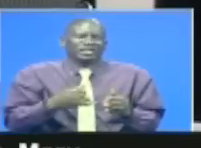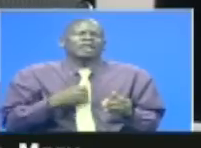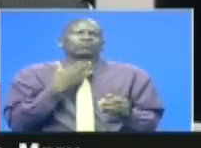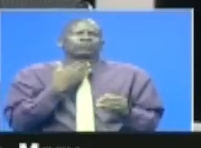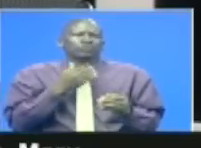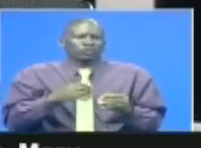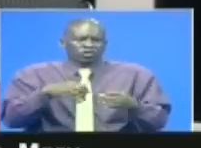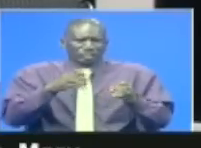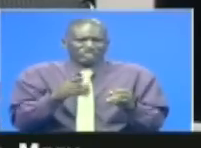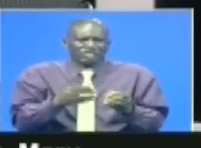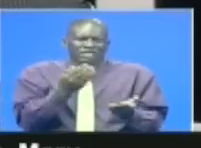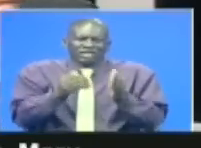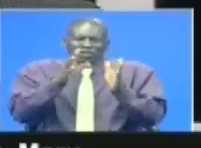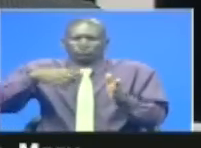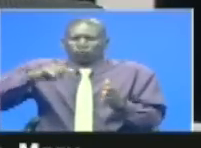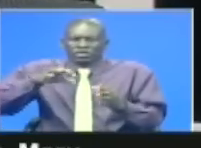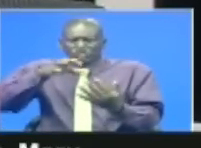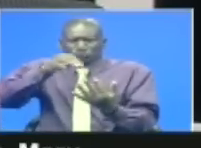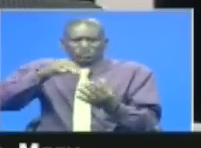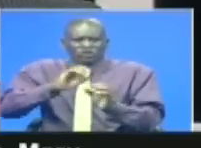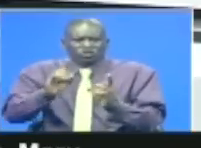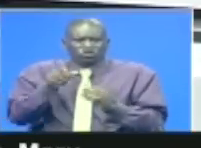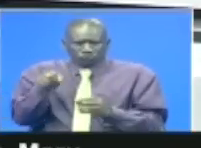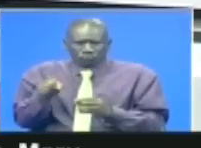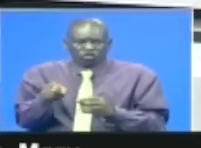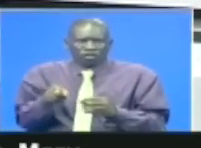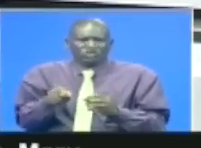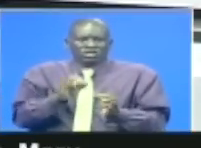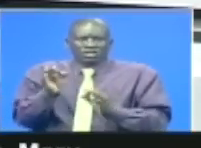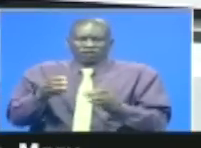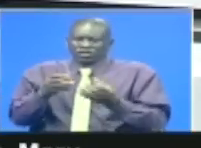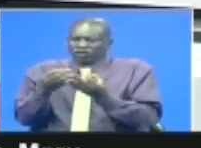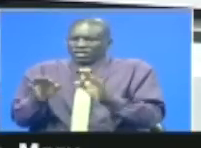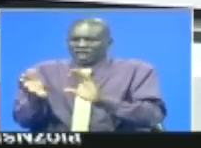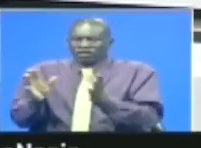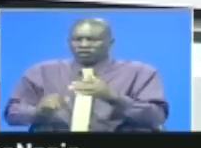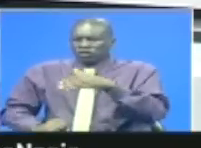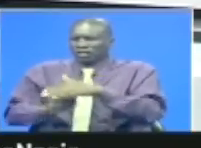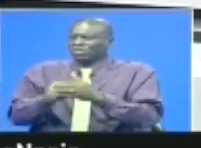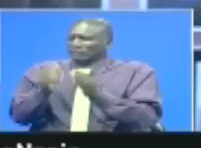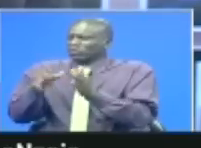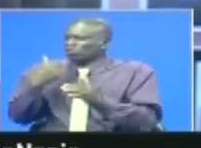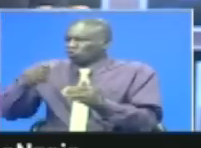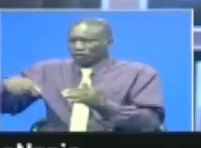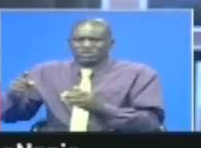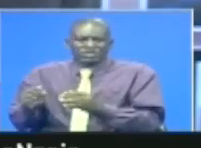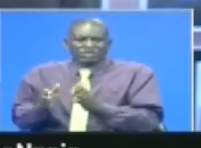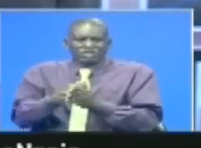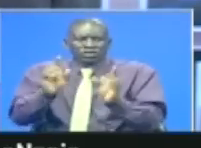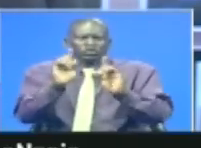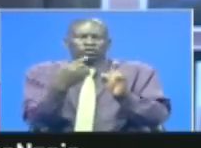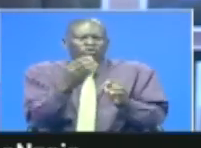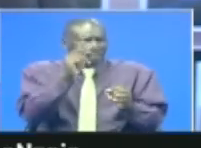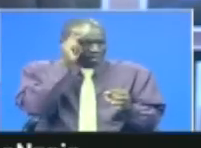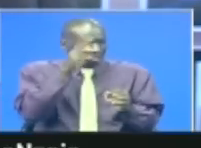this. Yes. Whoever wins the nomination, if it is not you, would you support them? If it is free and fair, we should support who wins. Yes. So you will not And this is not only in Kiambu.